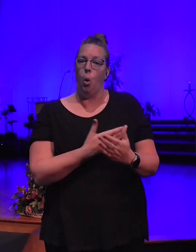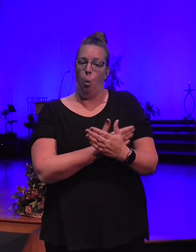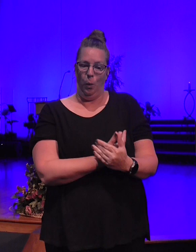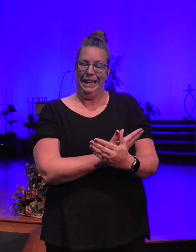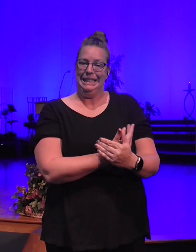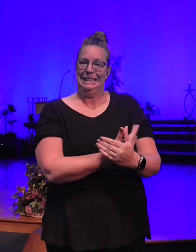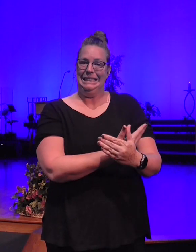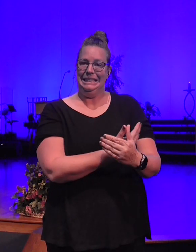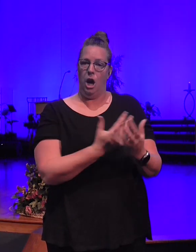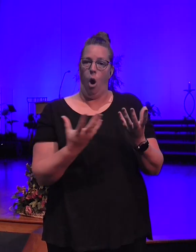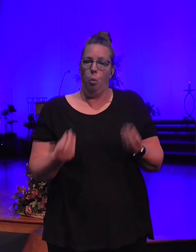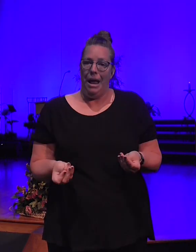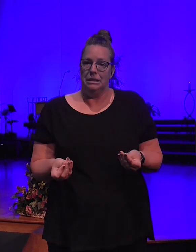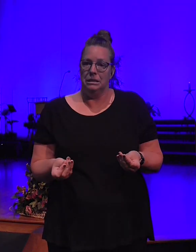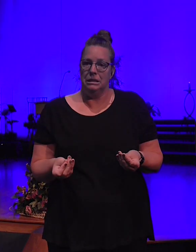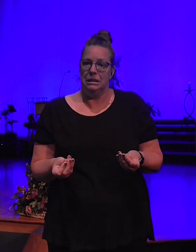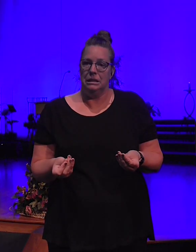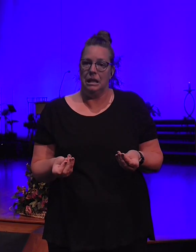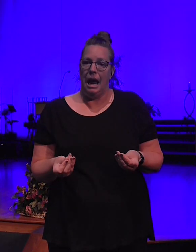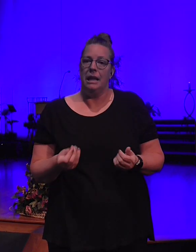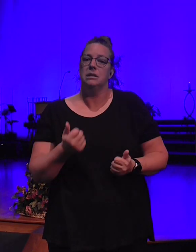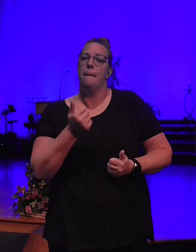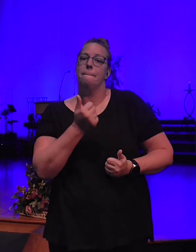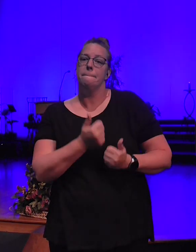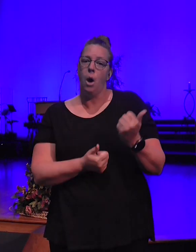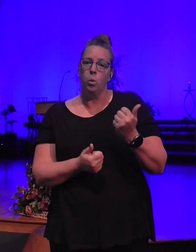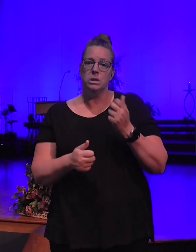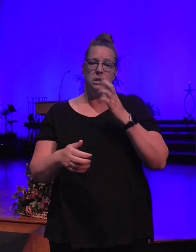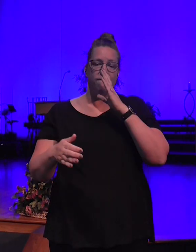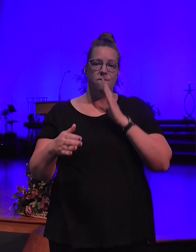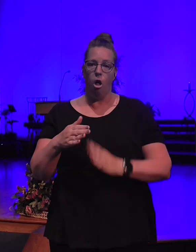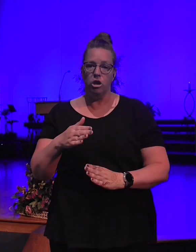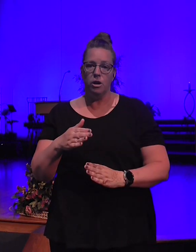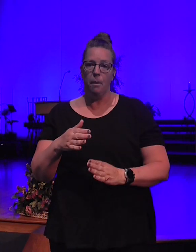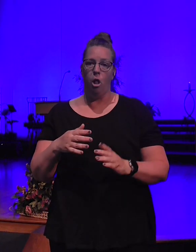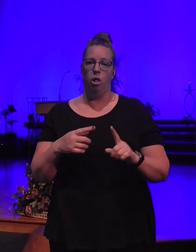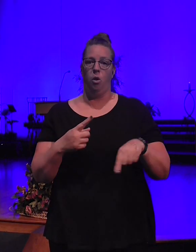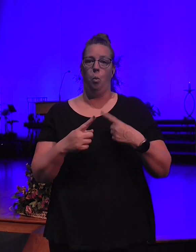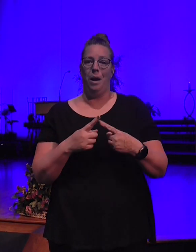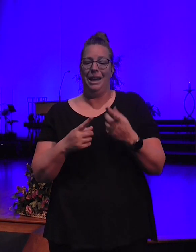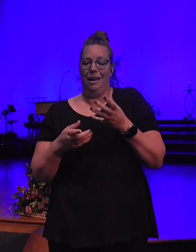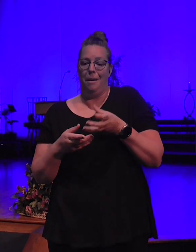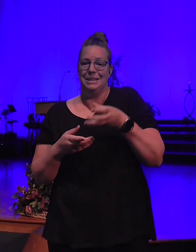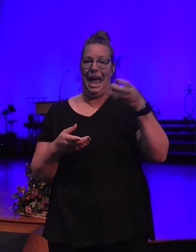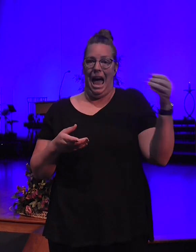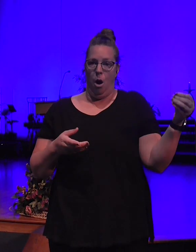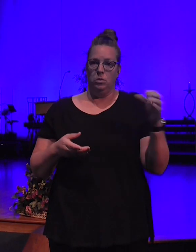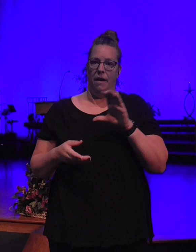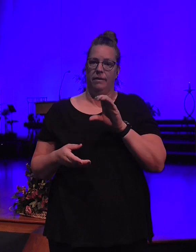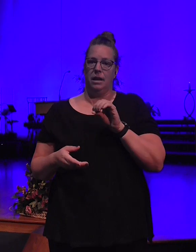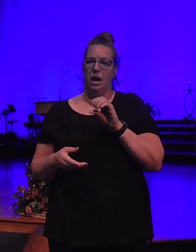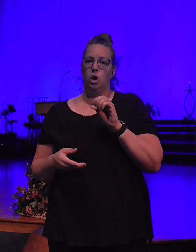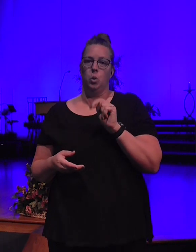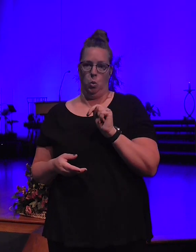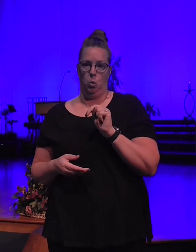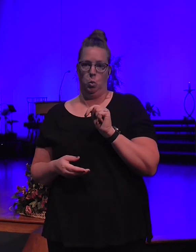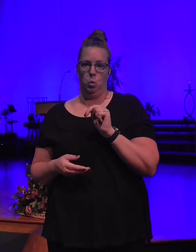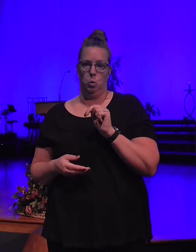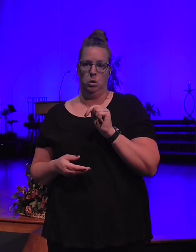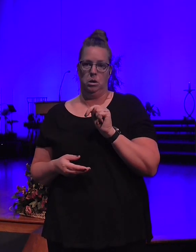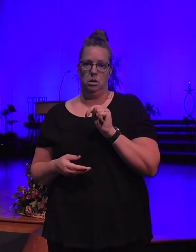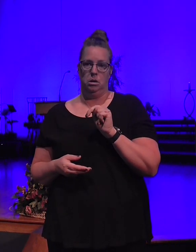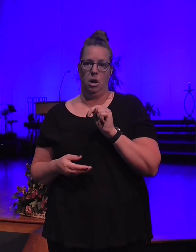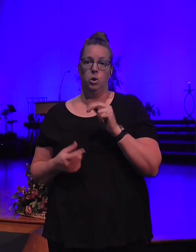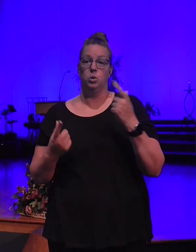The butterfly is its most vulnerable as it comes out of that cocoon. So what it does is it